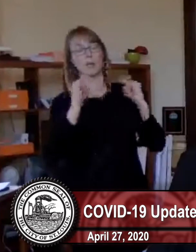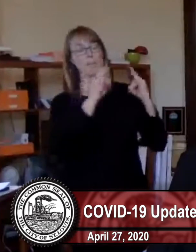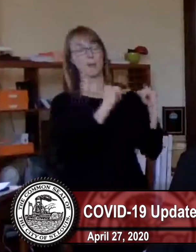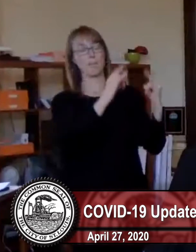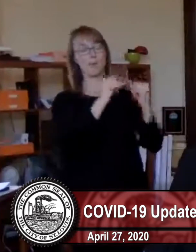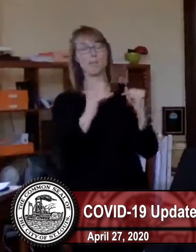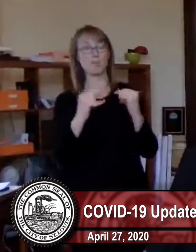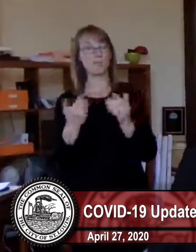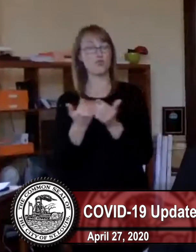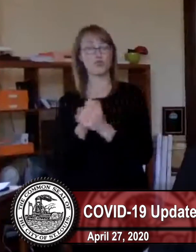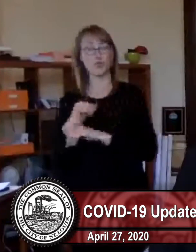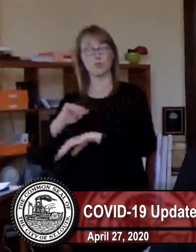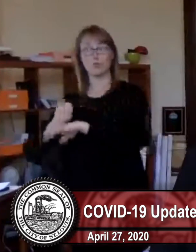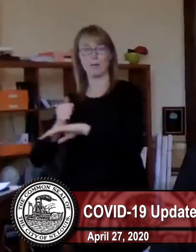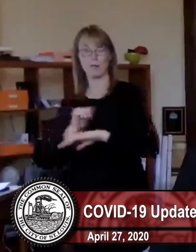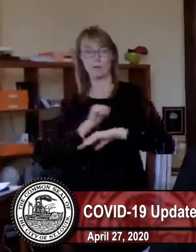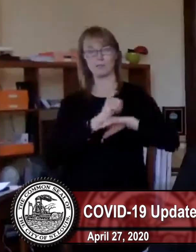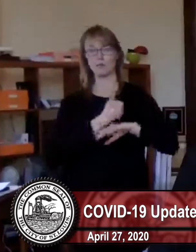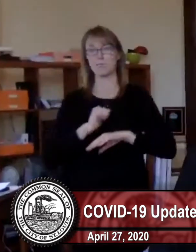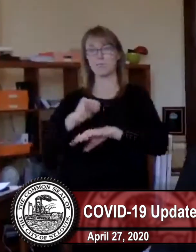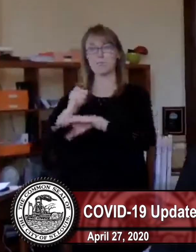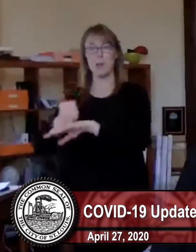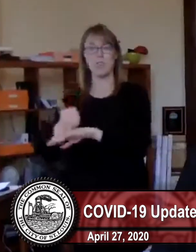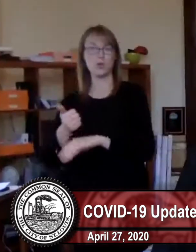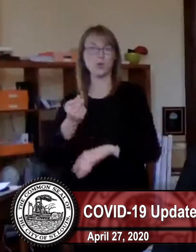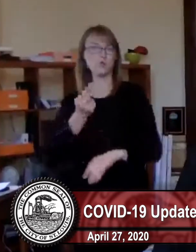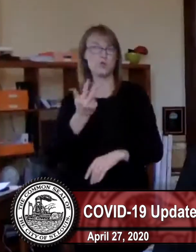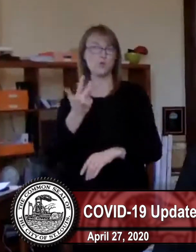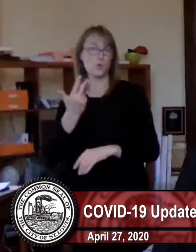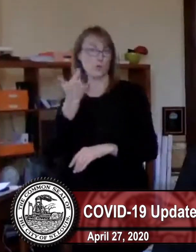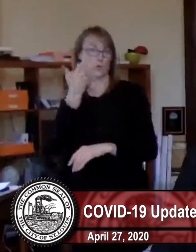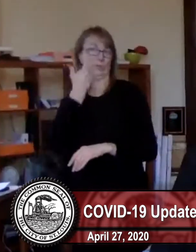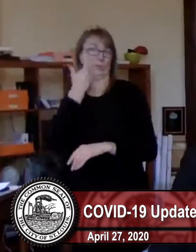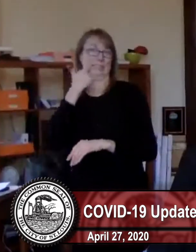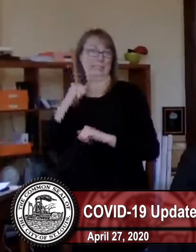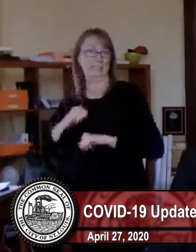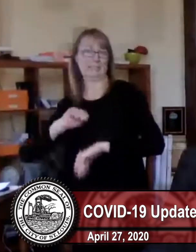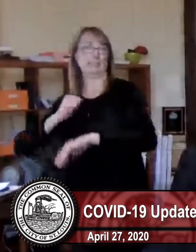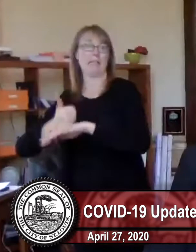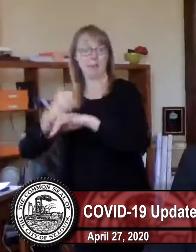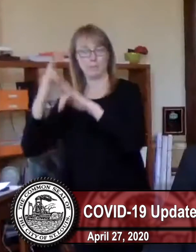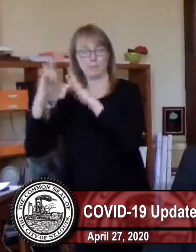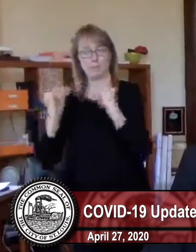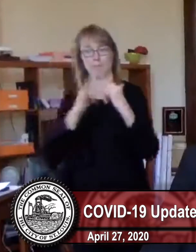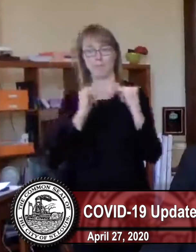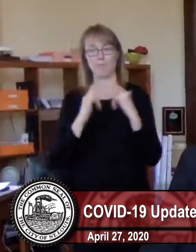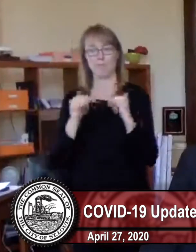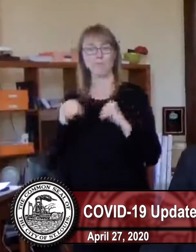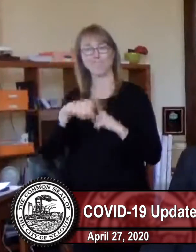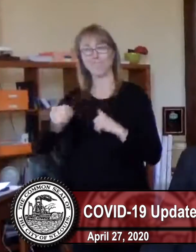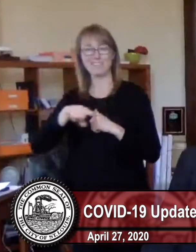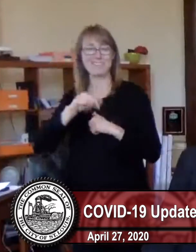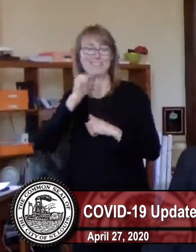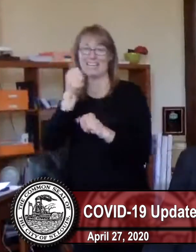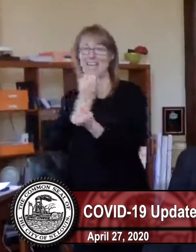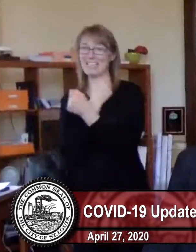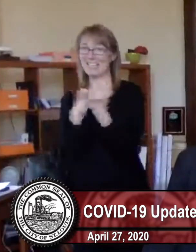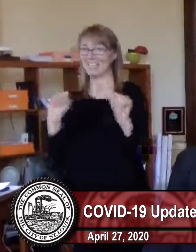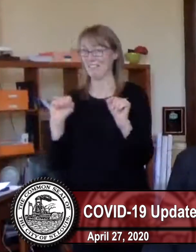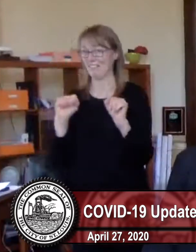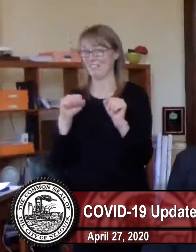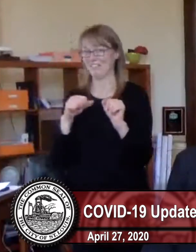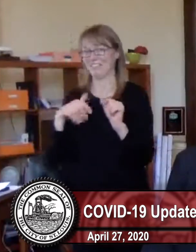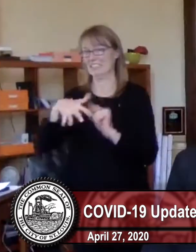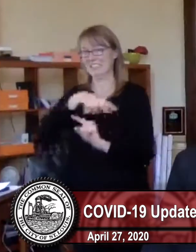by now in downtown. It's not a safe situation. What kind of cases, if any, are happening